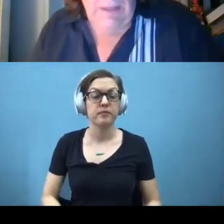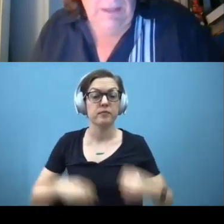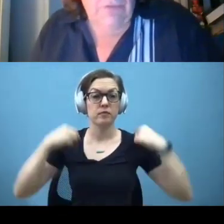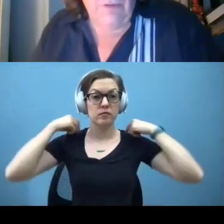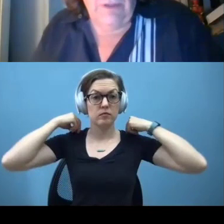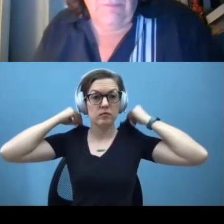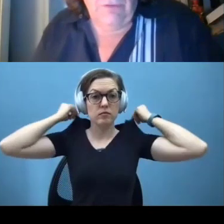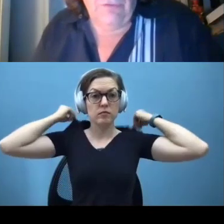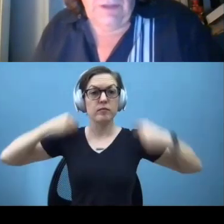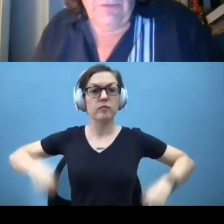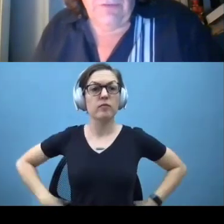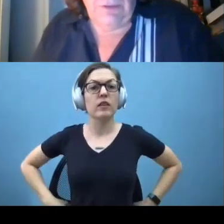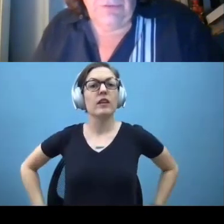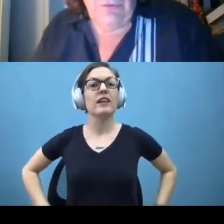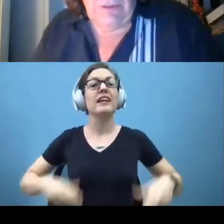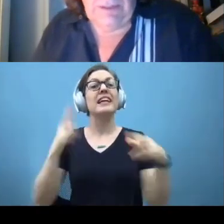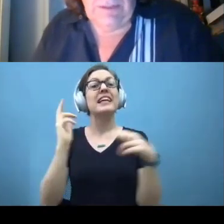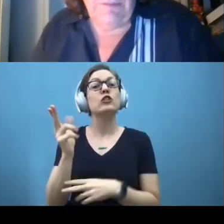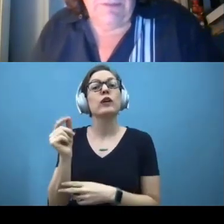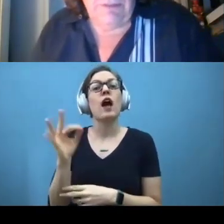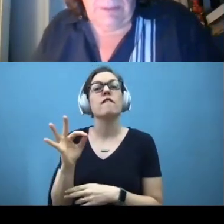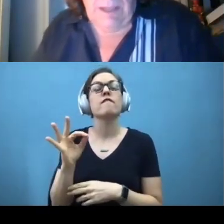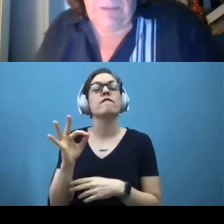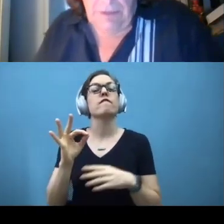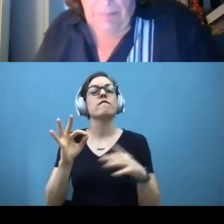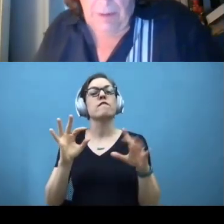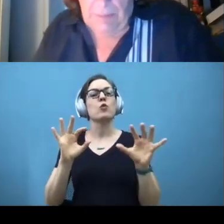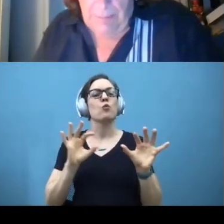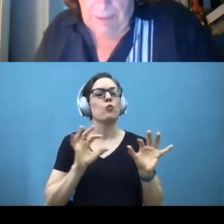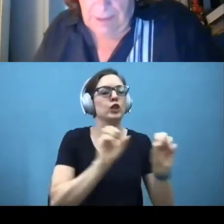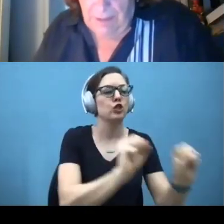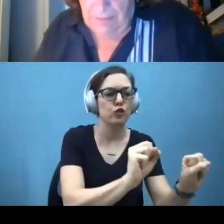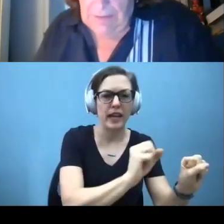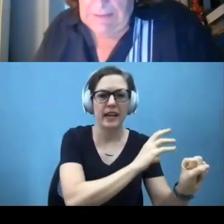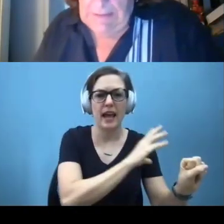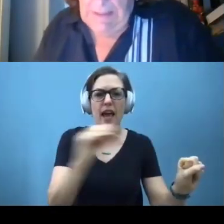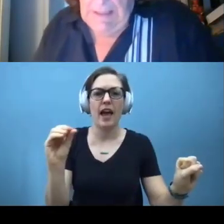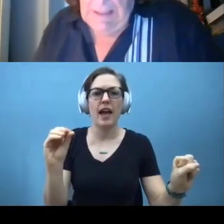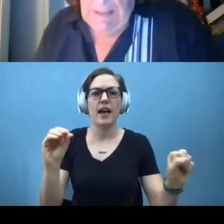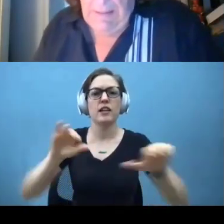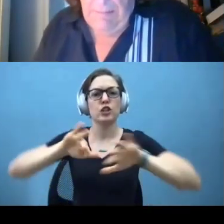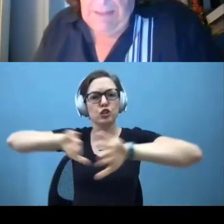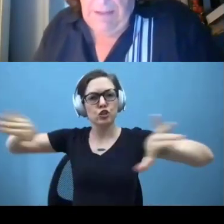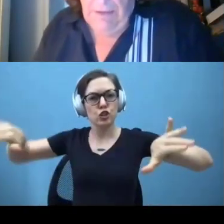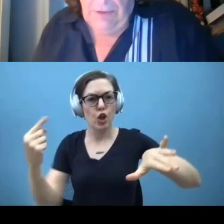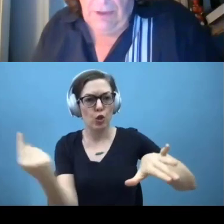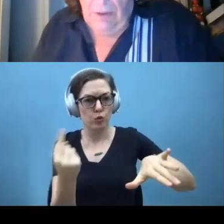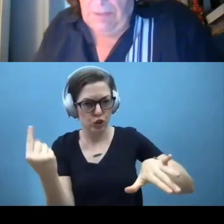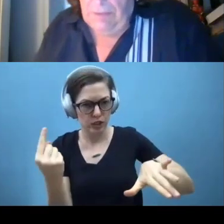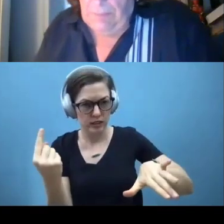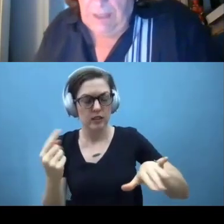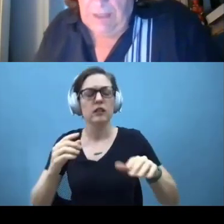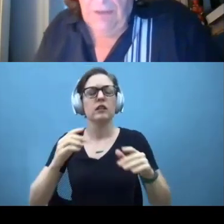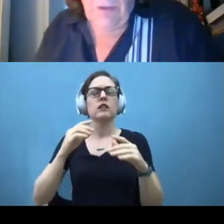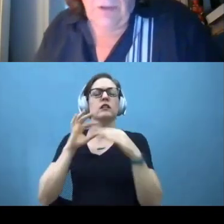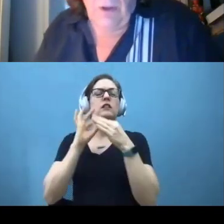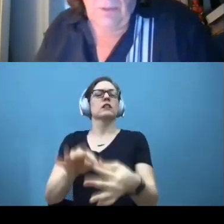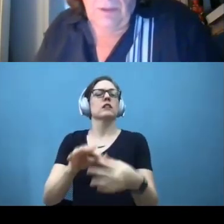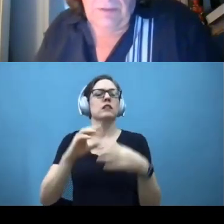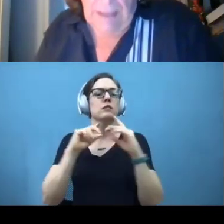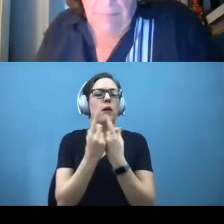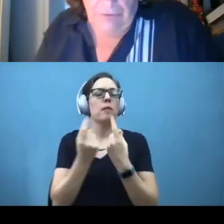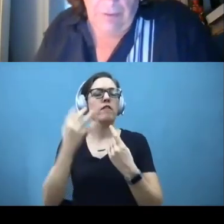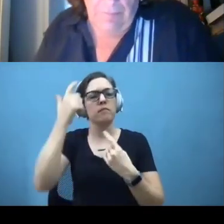sort of the history of restraint and seclusion, at least as it applies to the Department of Mental Health. Many years ago, I think it was about 10 years